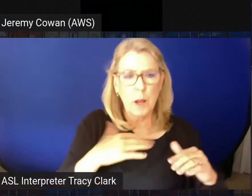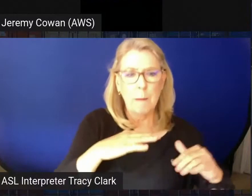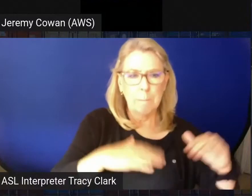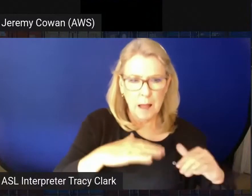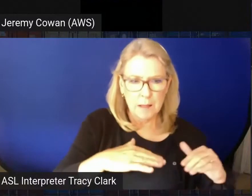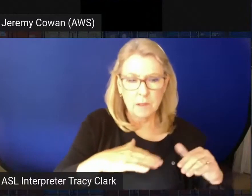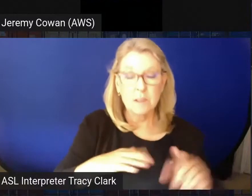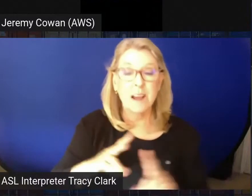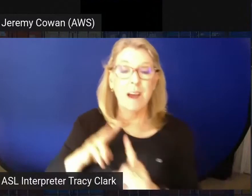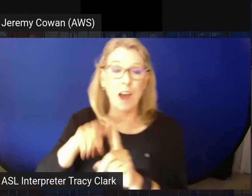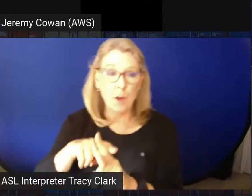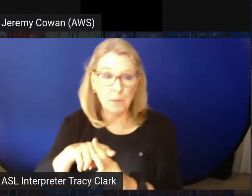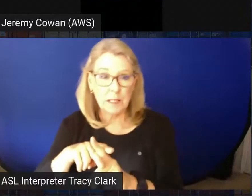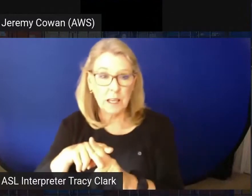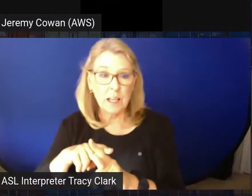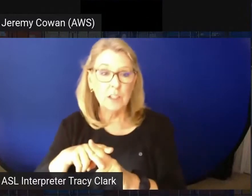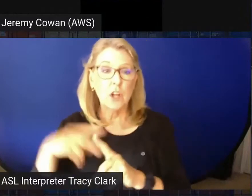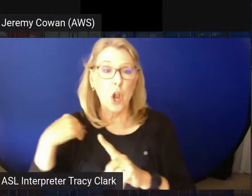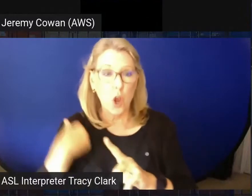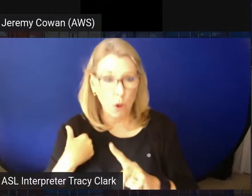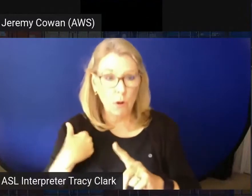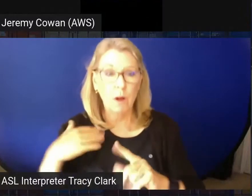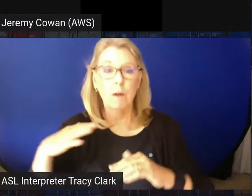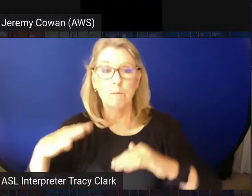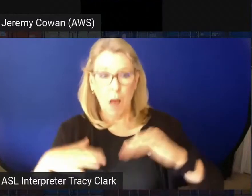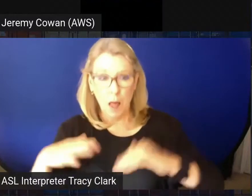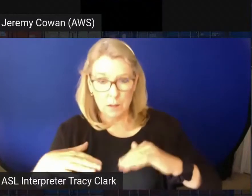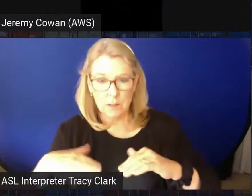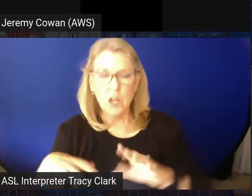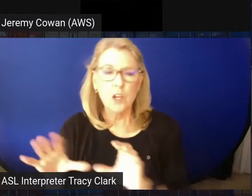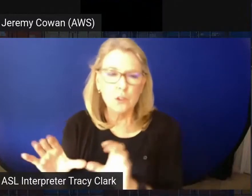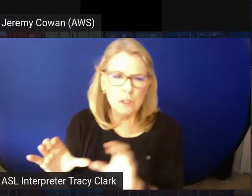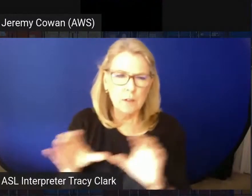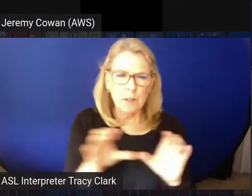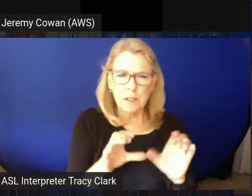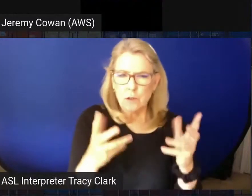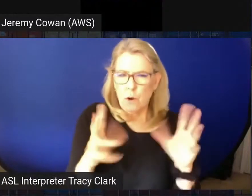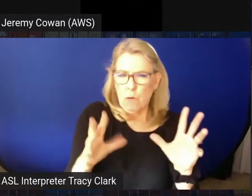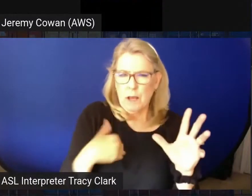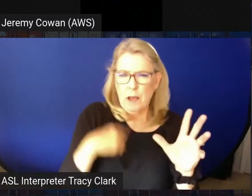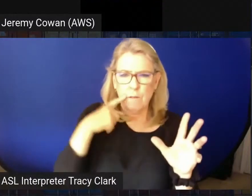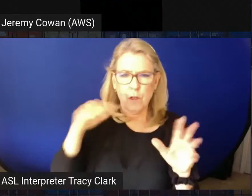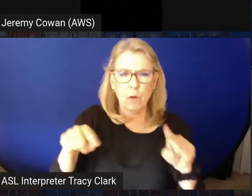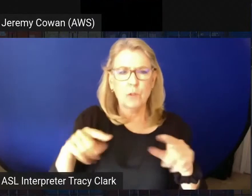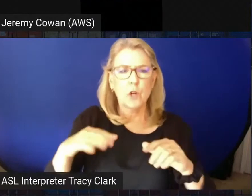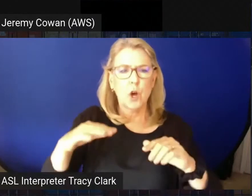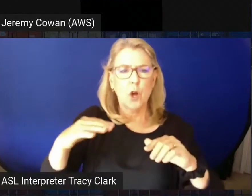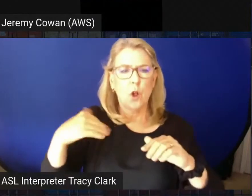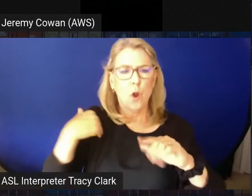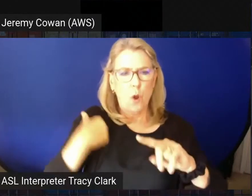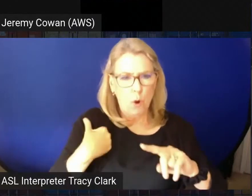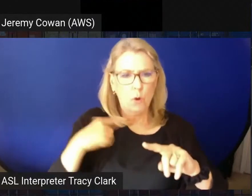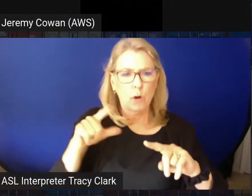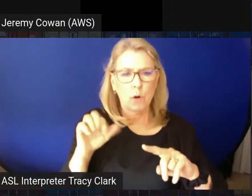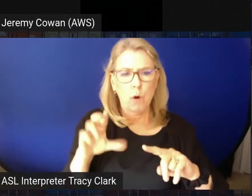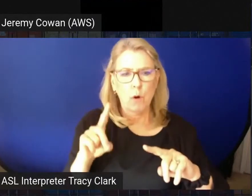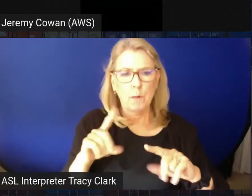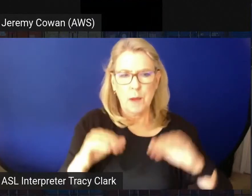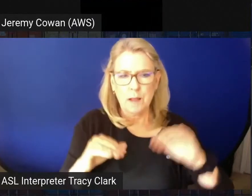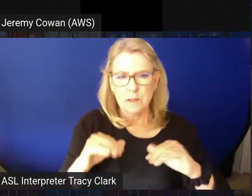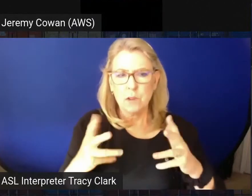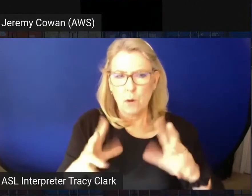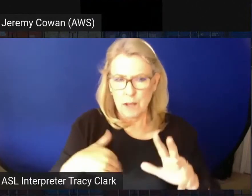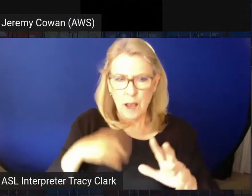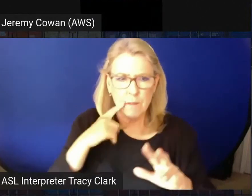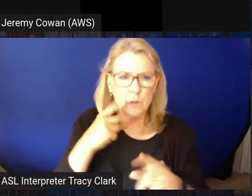ACM certificates that you already have on those load balancers to secure connection. But as